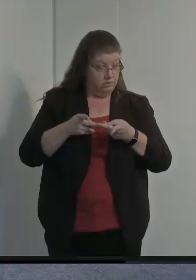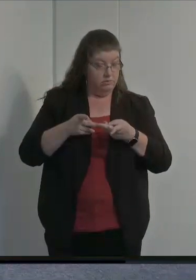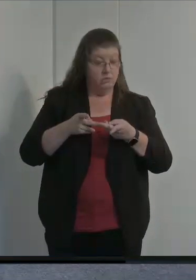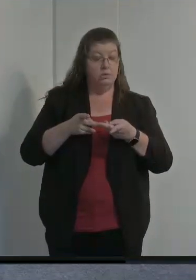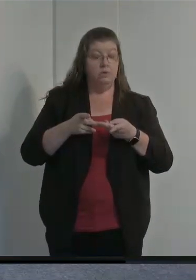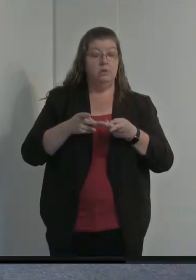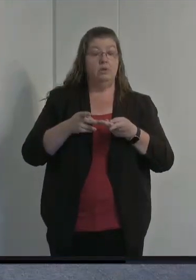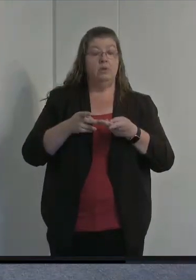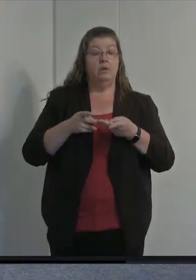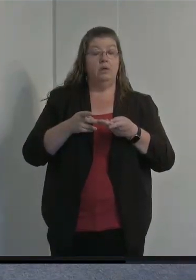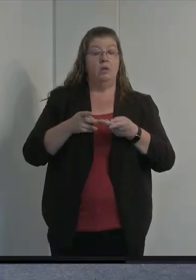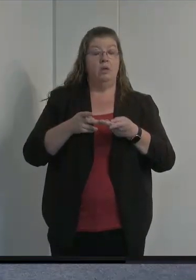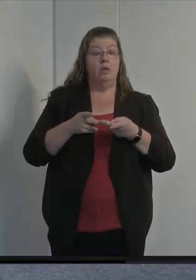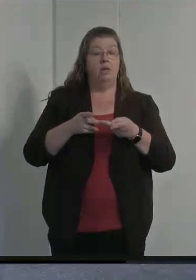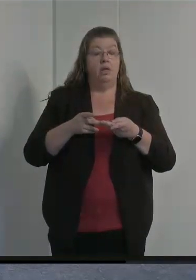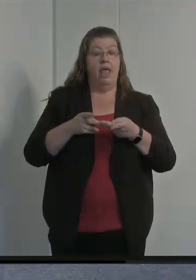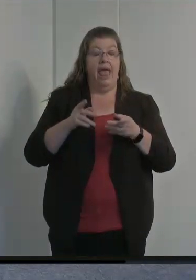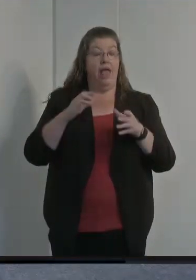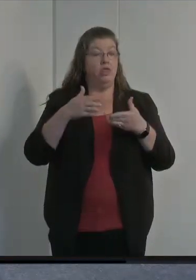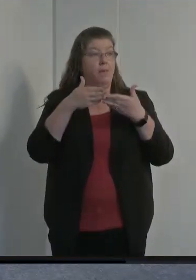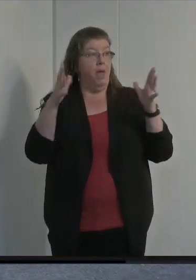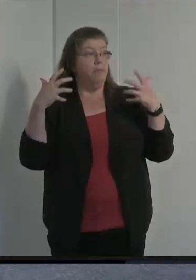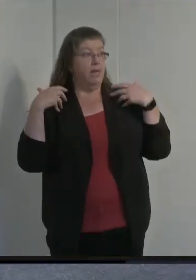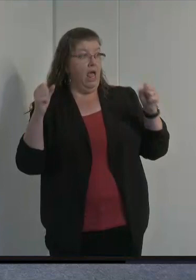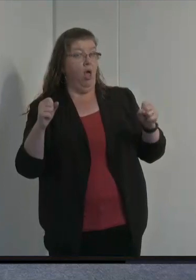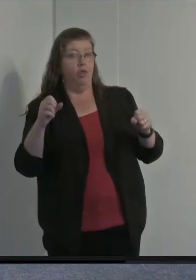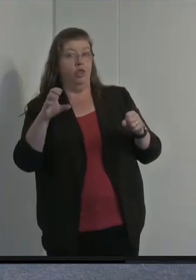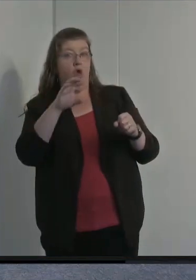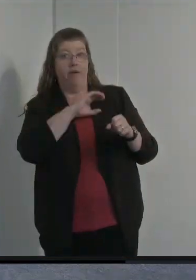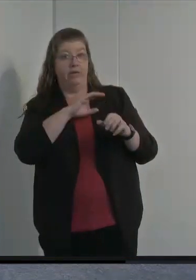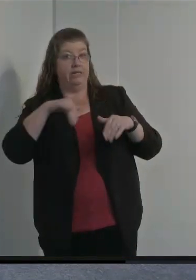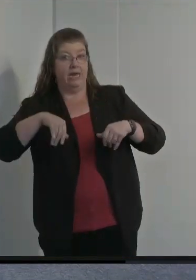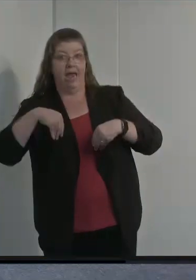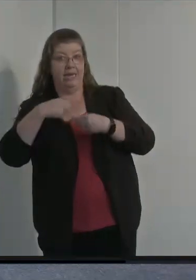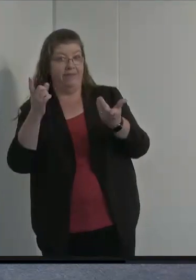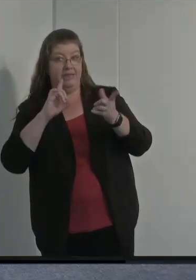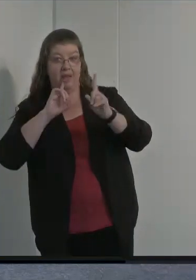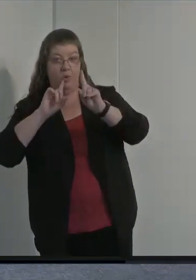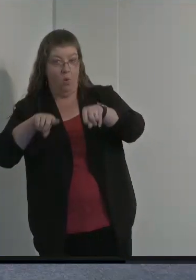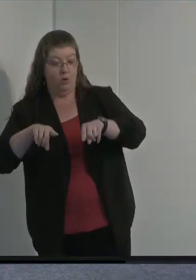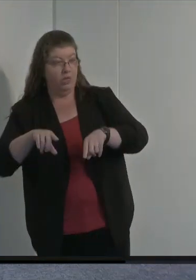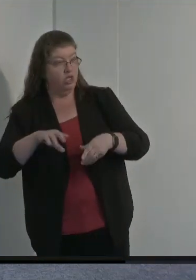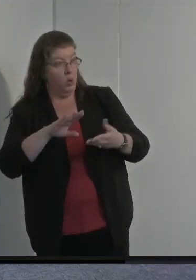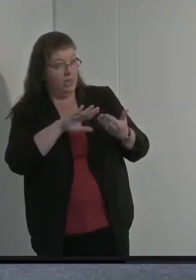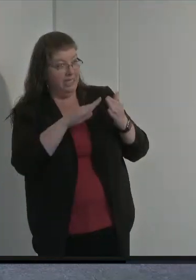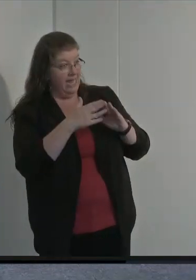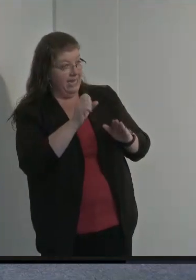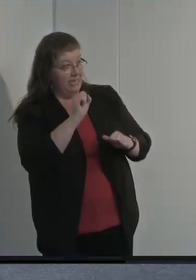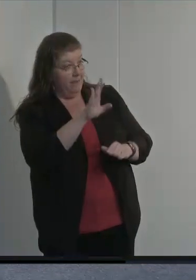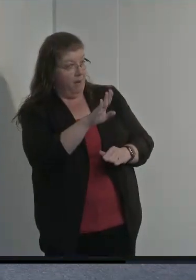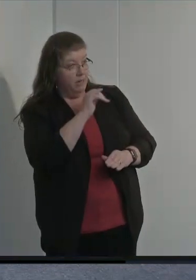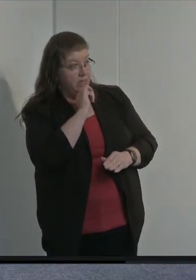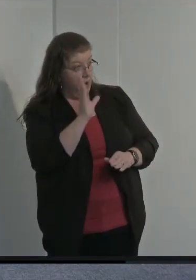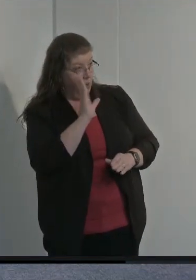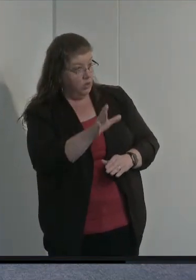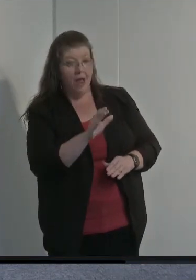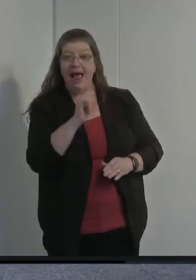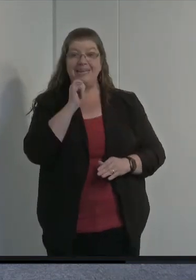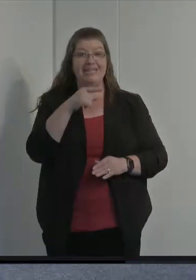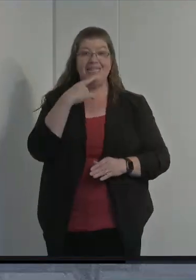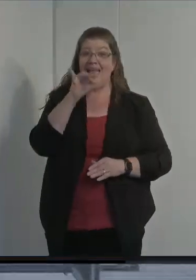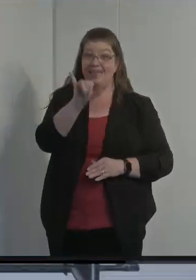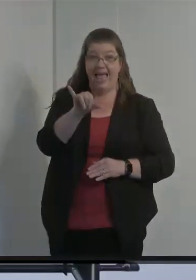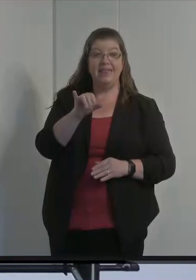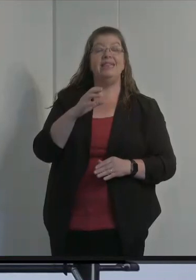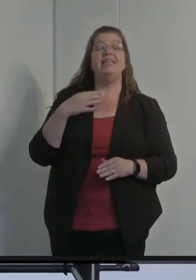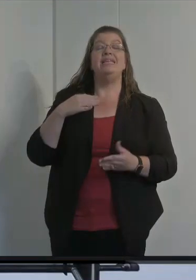health officer hasn't issued that order yet, the city of Santa Barbara is precluded from doing so? No, I'm not saying that. In fact, the city of Santa